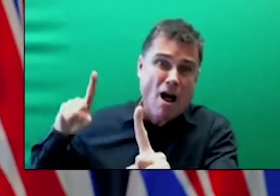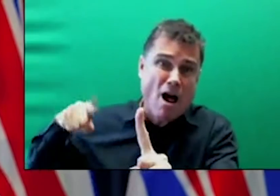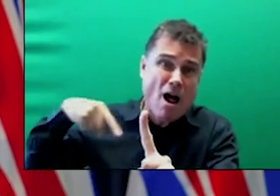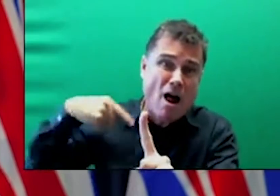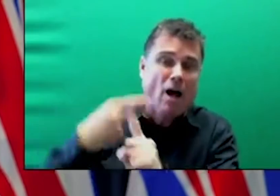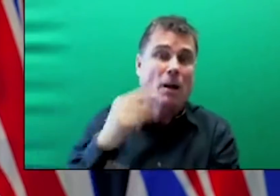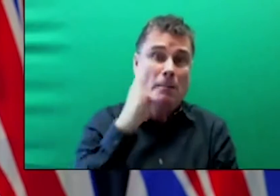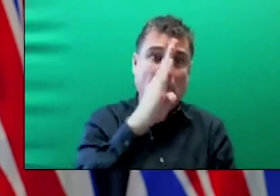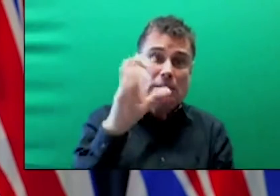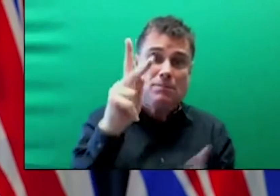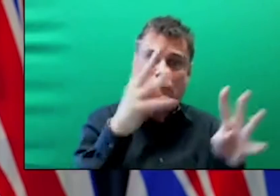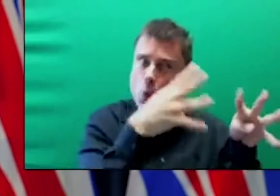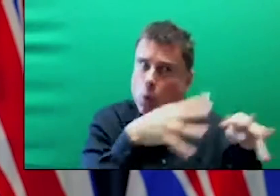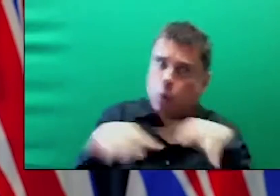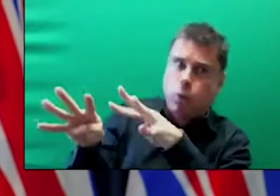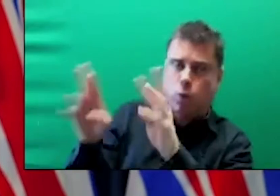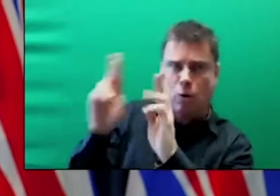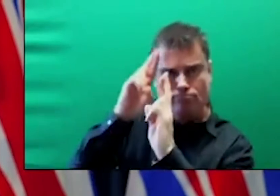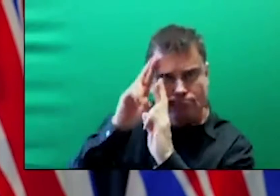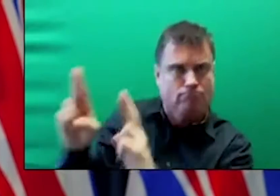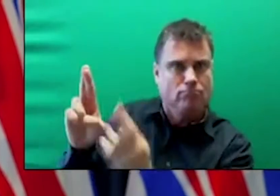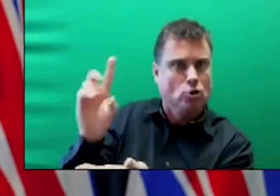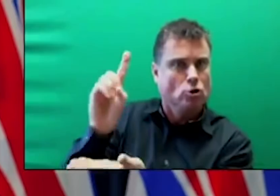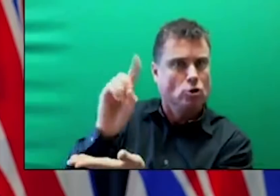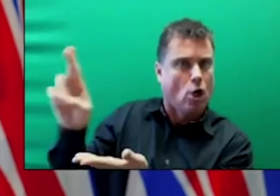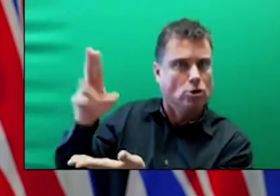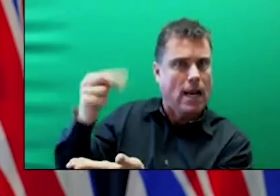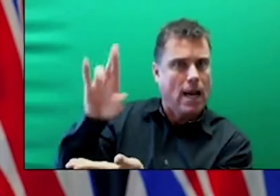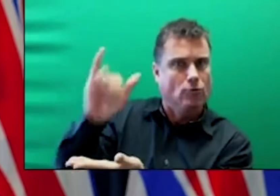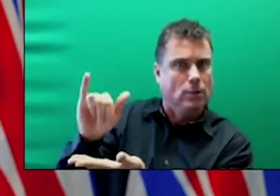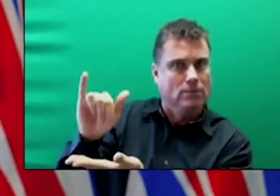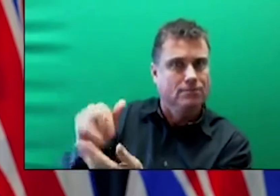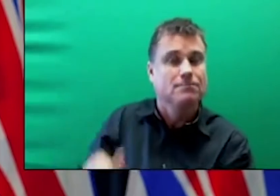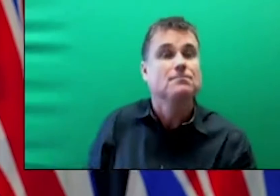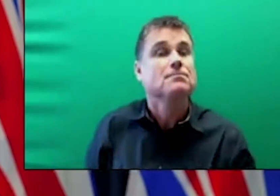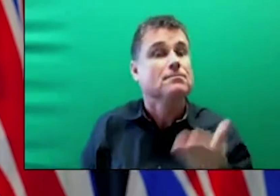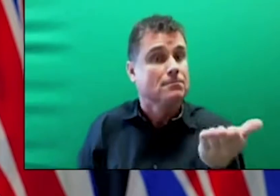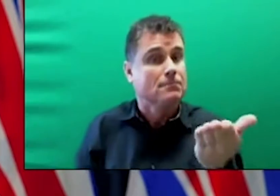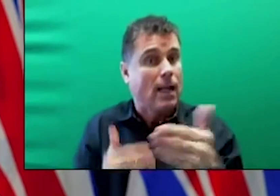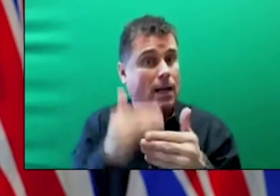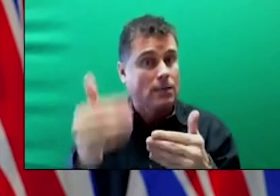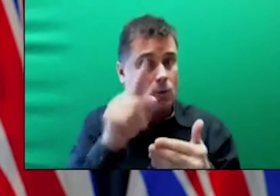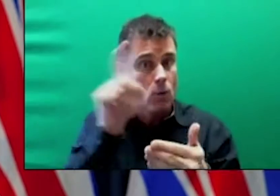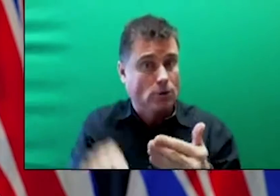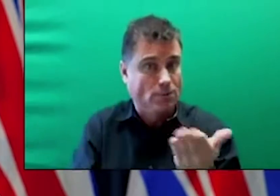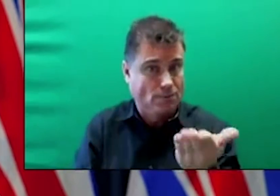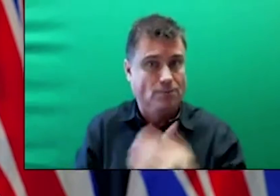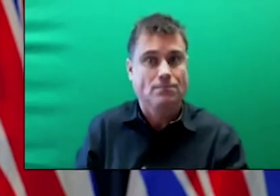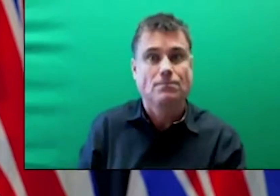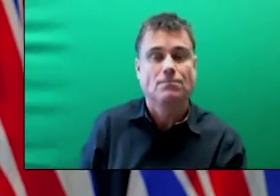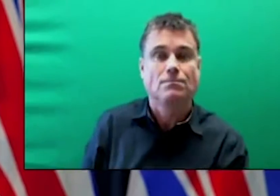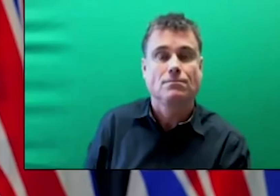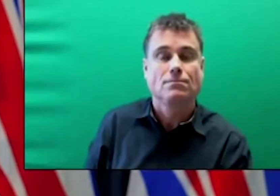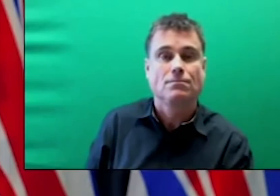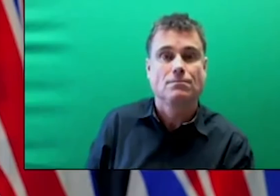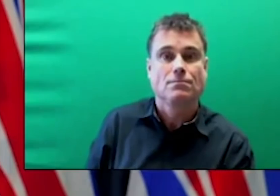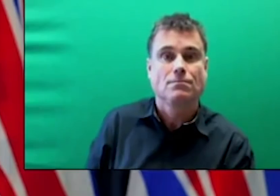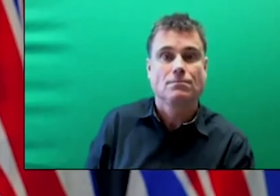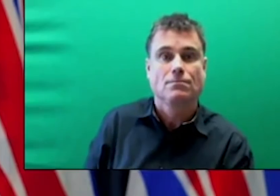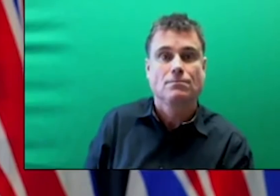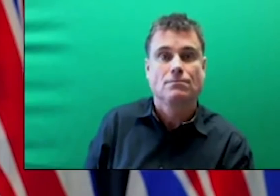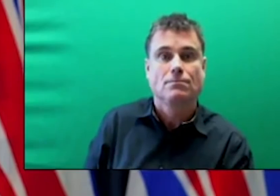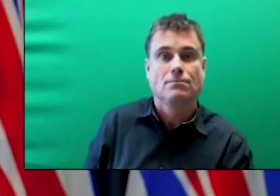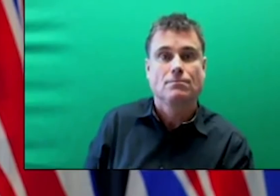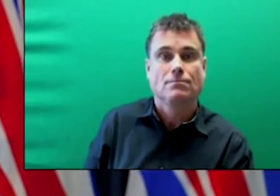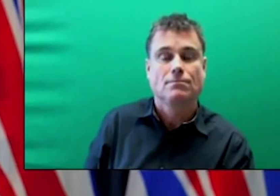were a series of outbreaks. We were aware of them very early on because the first case we had here and how Dr. Henry and Public